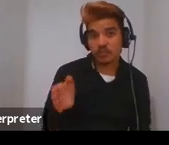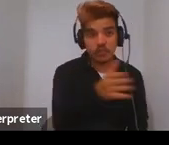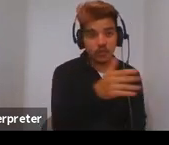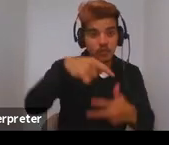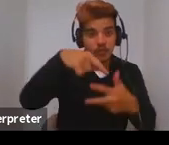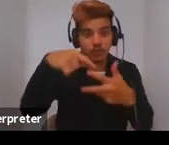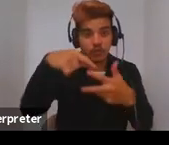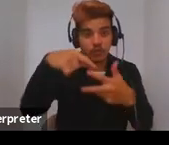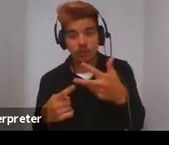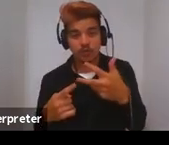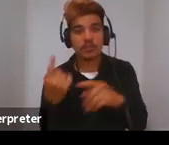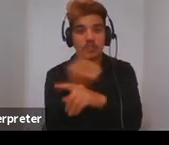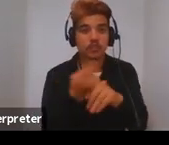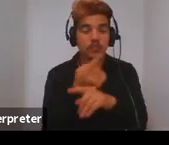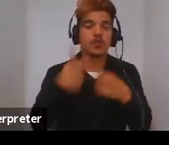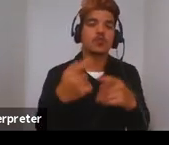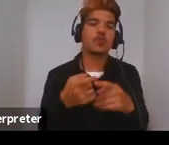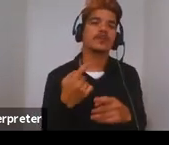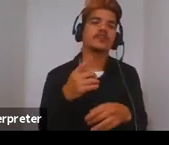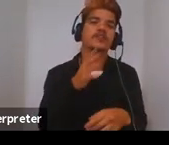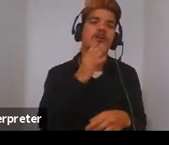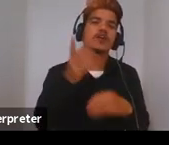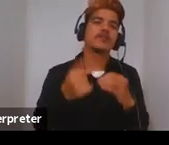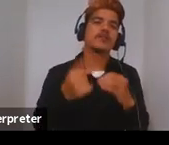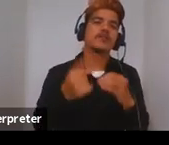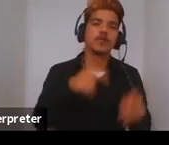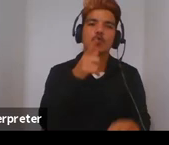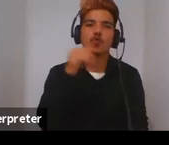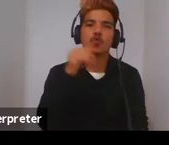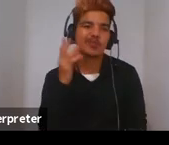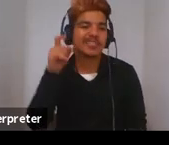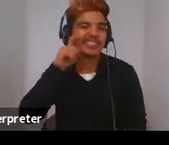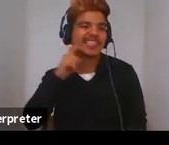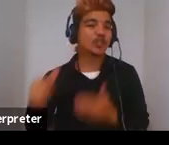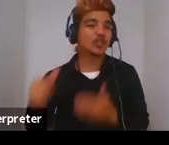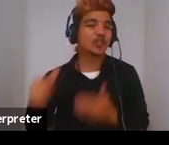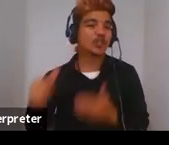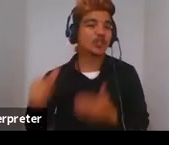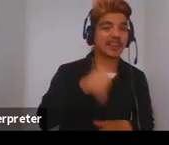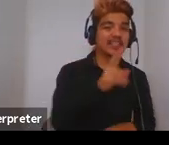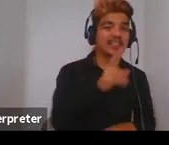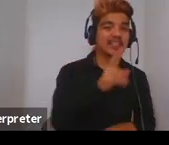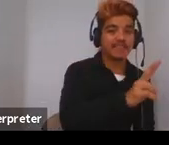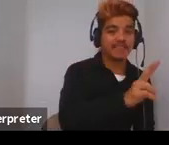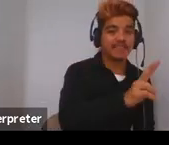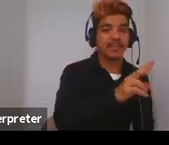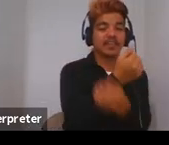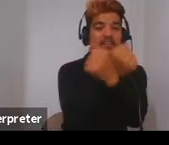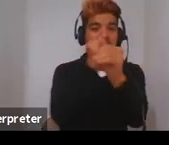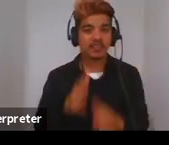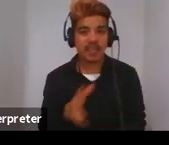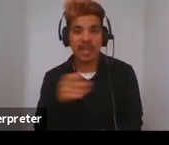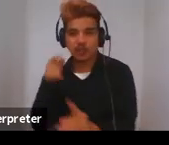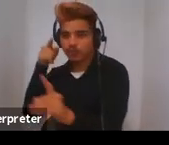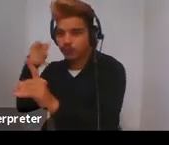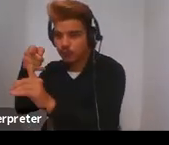terms that are commonly used when talking about people that have experienced sexual violence, and that is victim, survivor, and